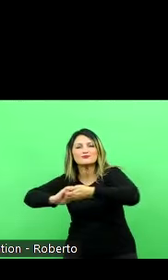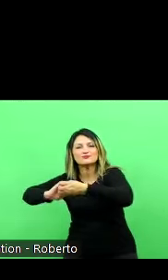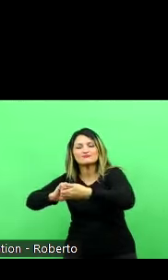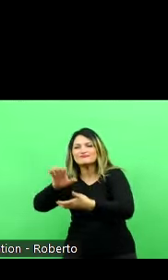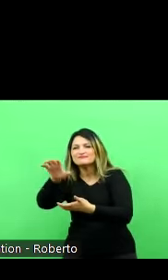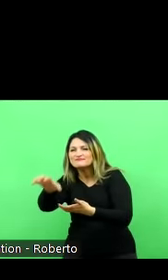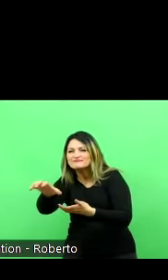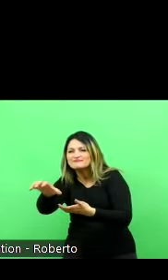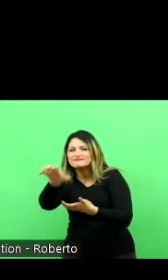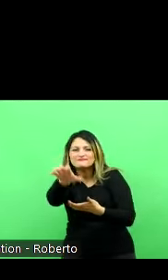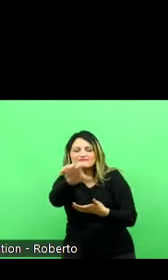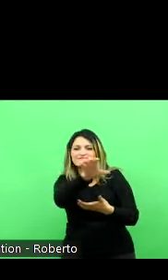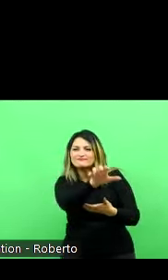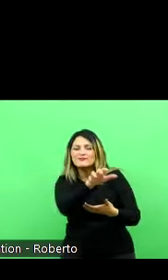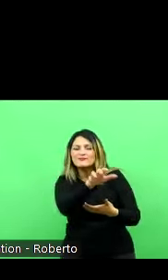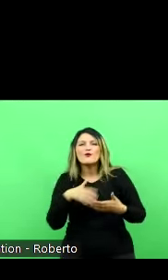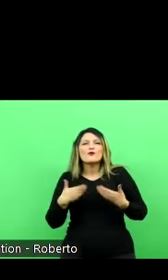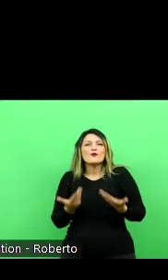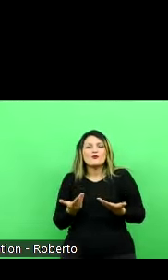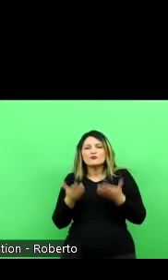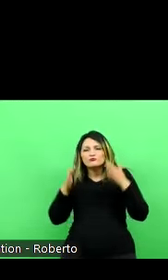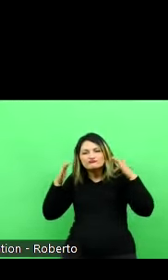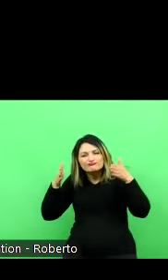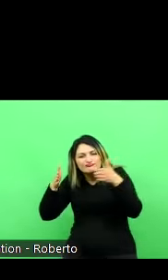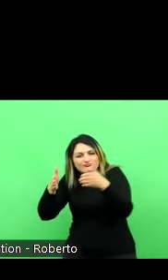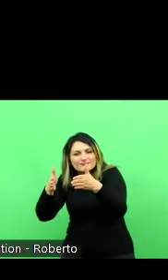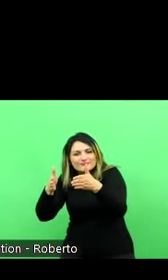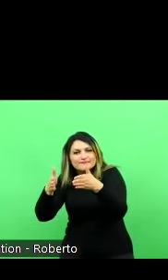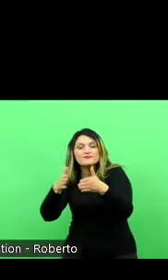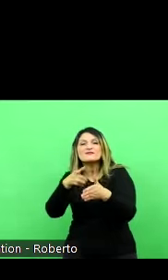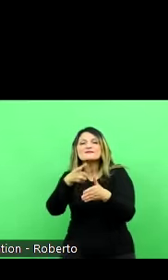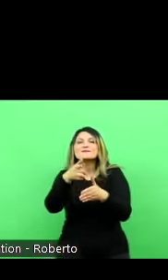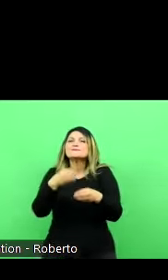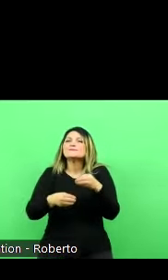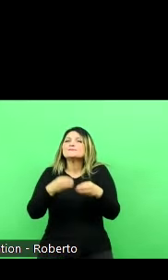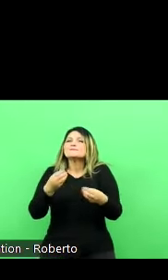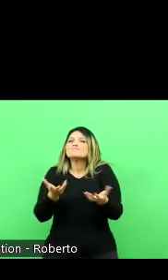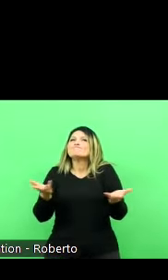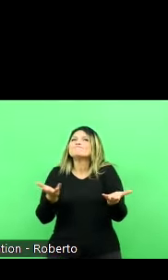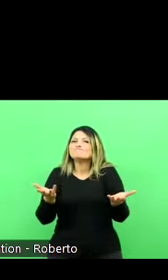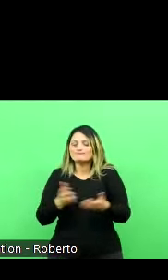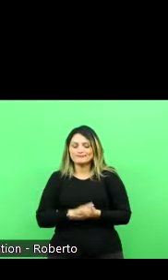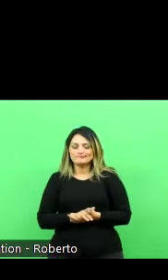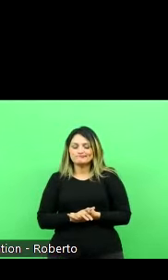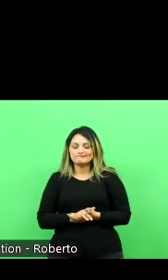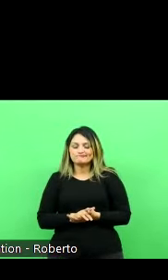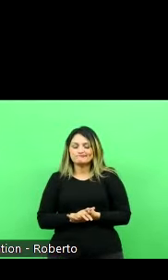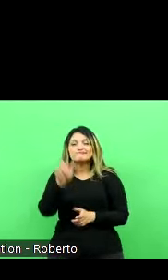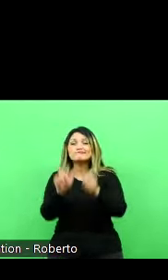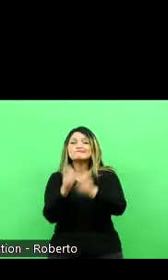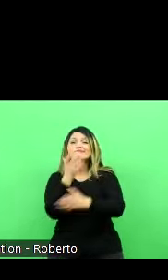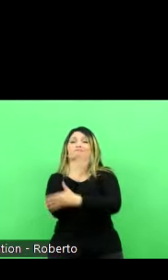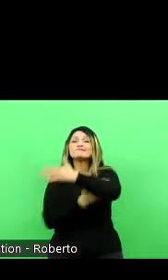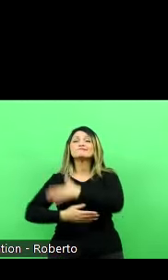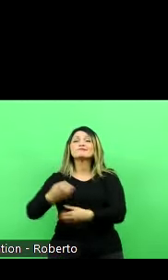future. Additionally, it became evident that there is a need for adequate funding and more active